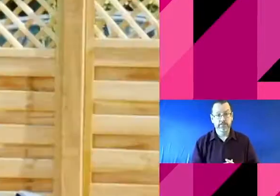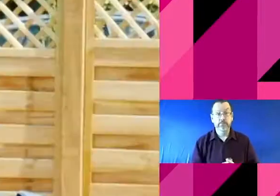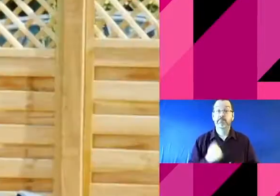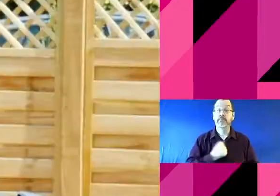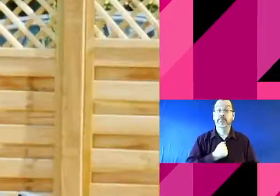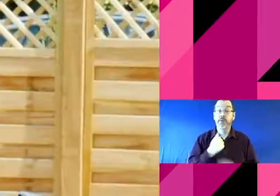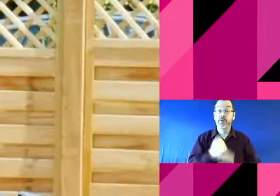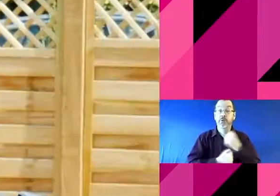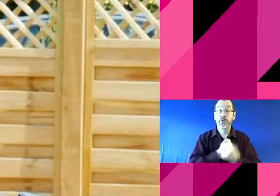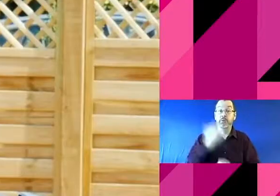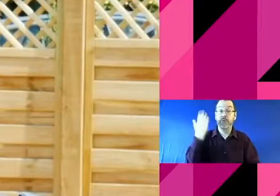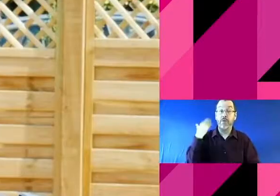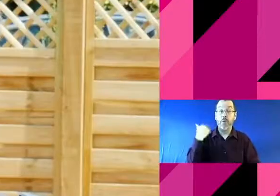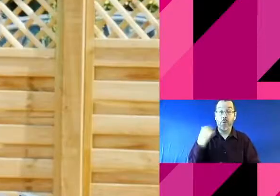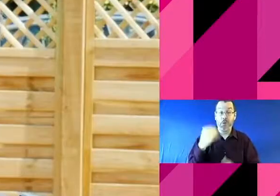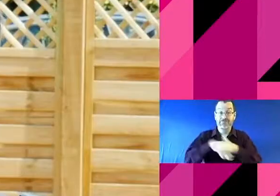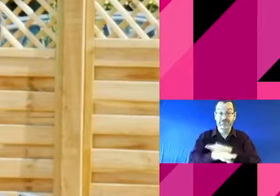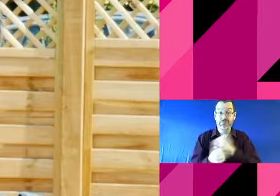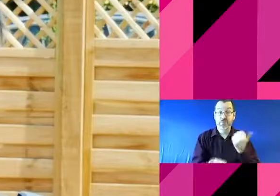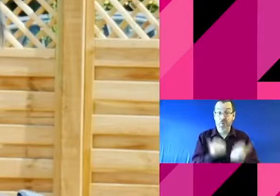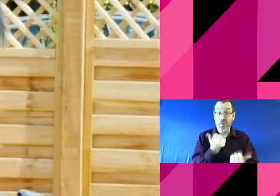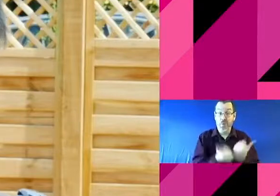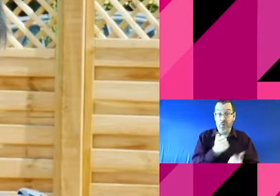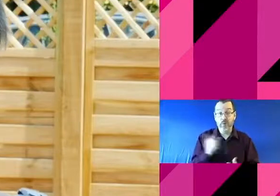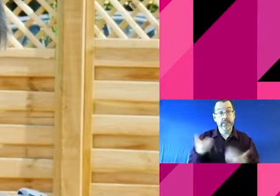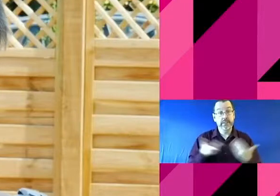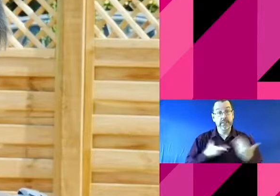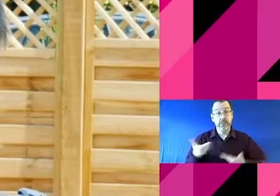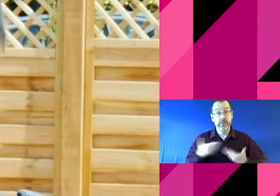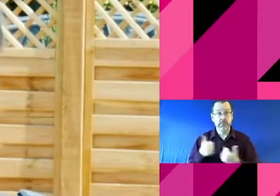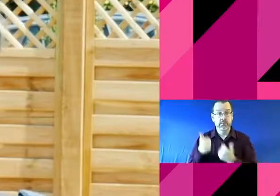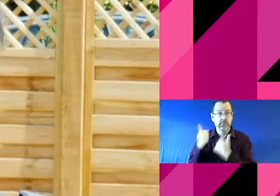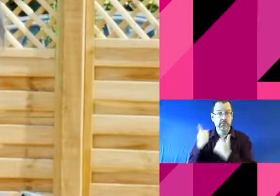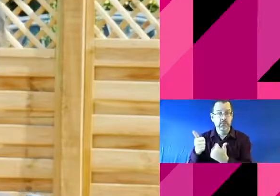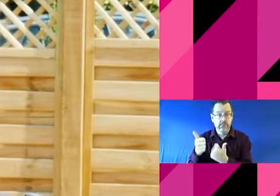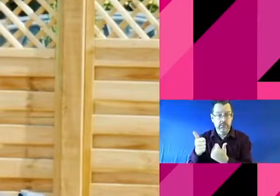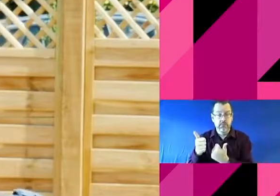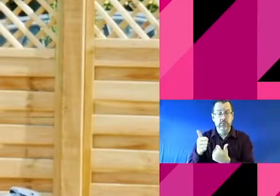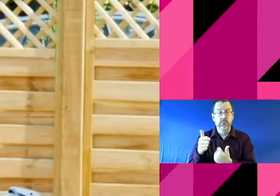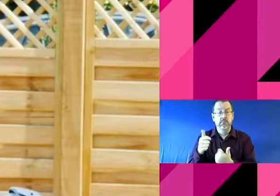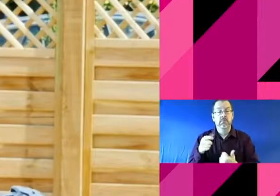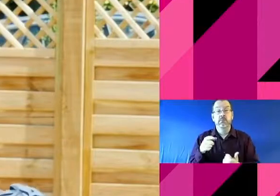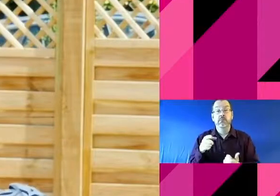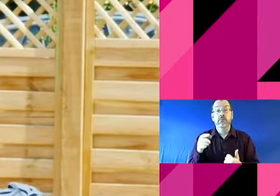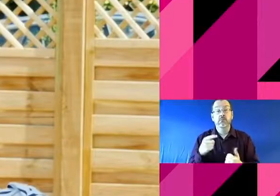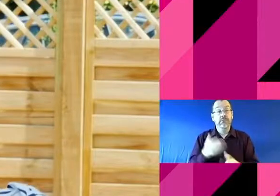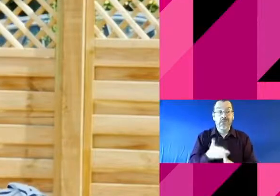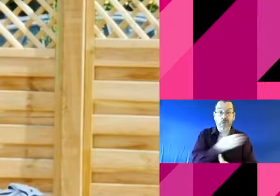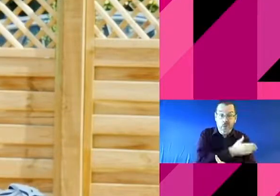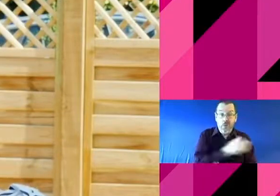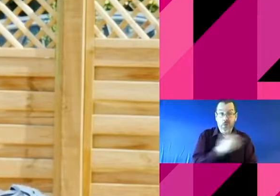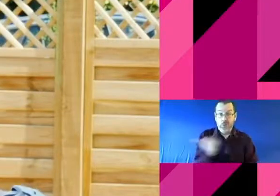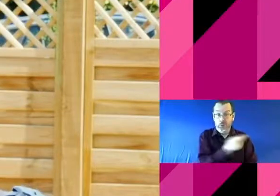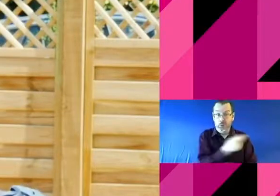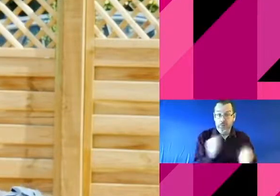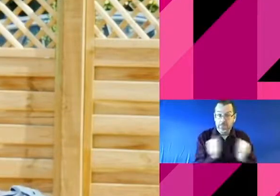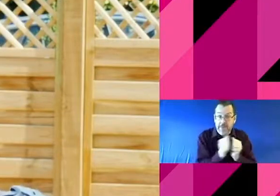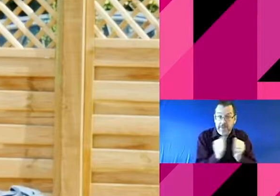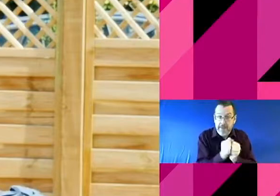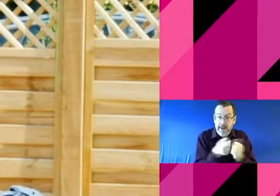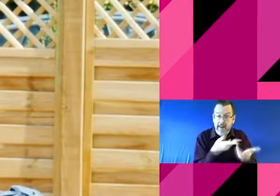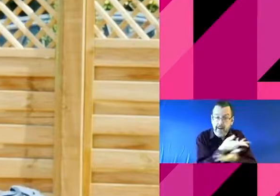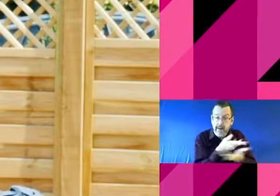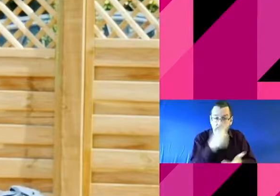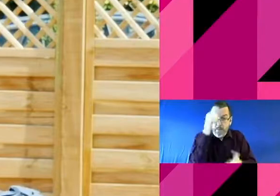court, she had got to know him so well that actually she understood